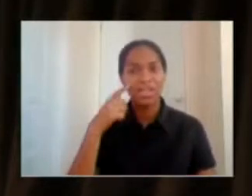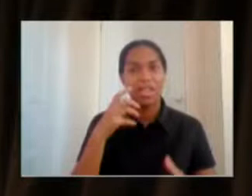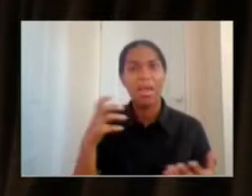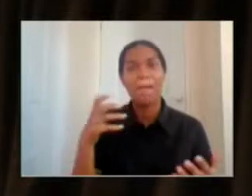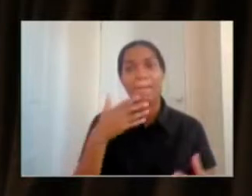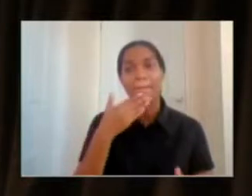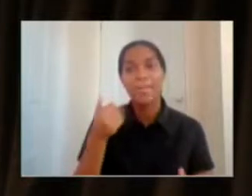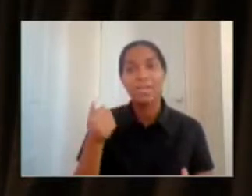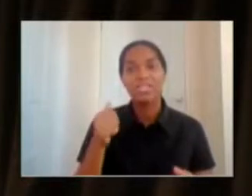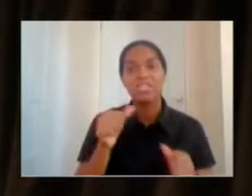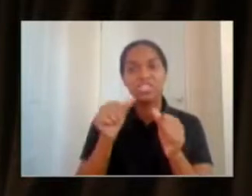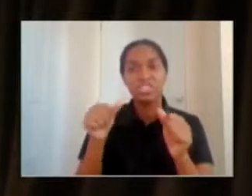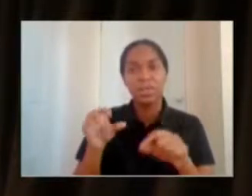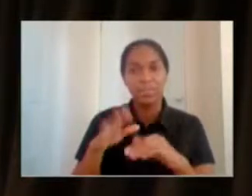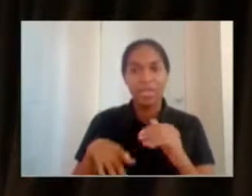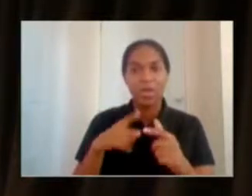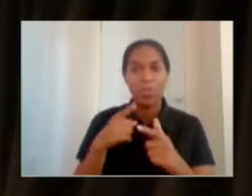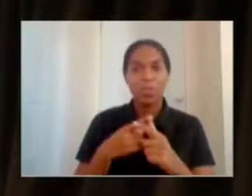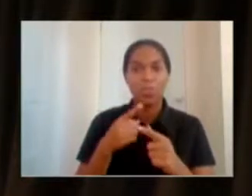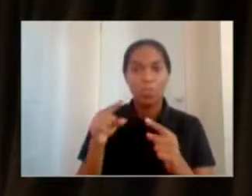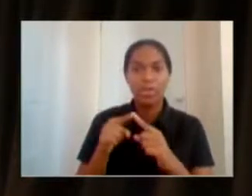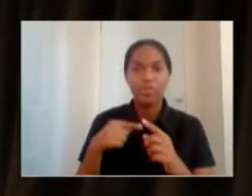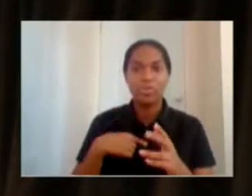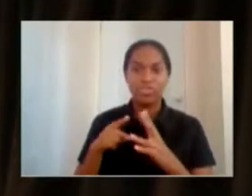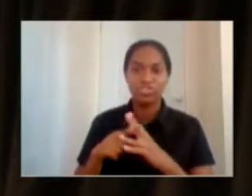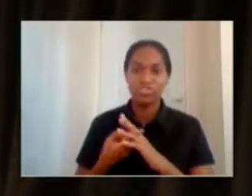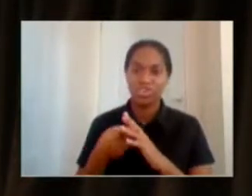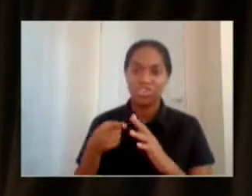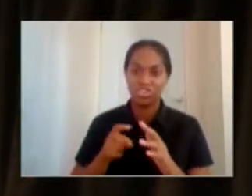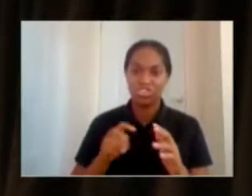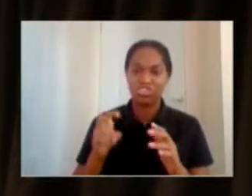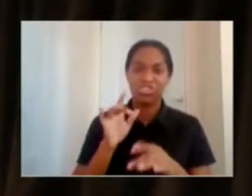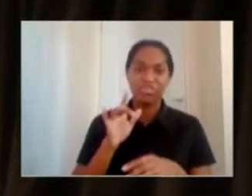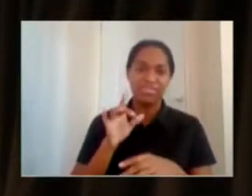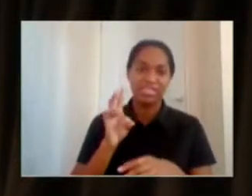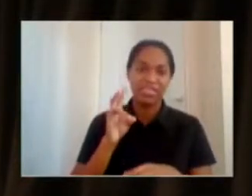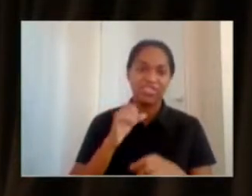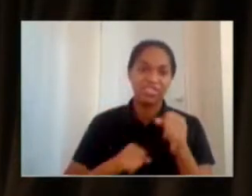than when we started this journey earlier, 7 years ago.